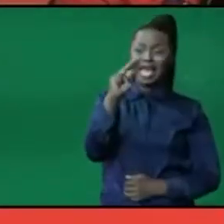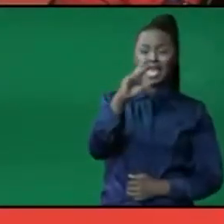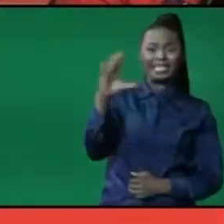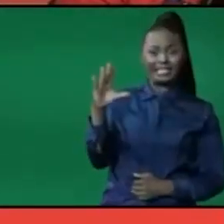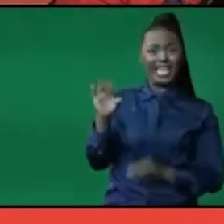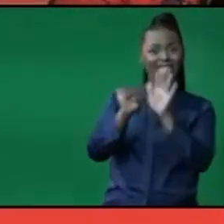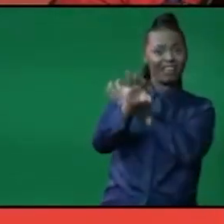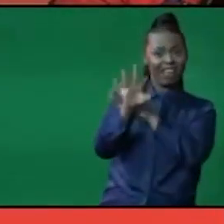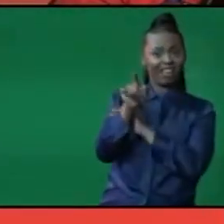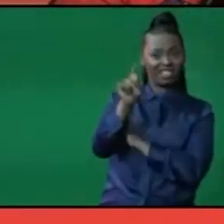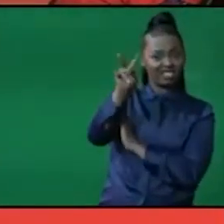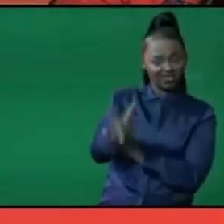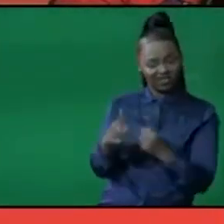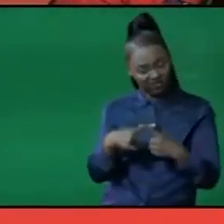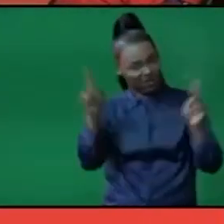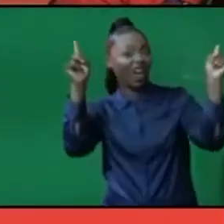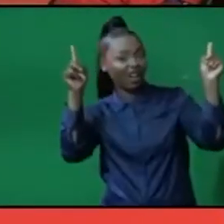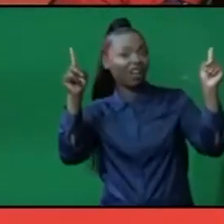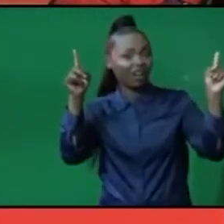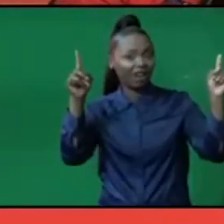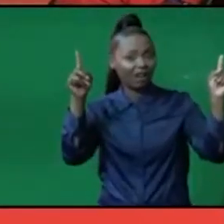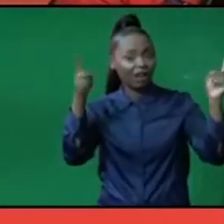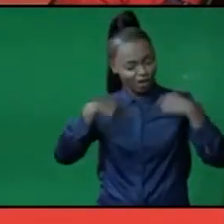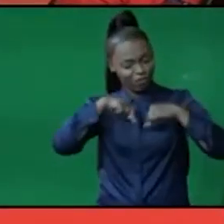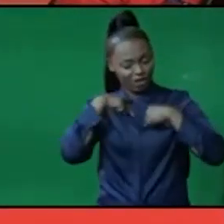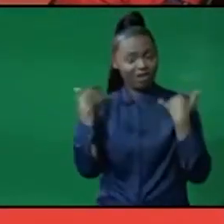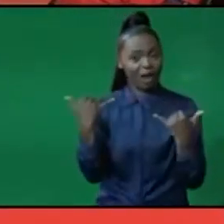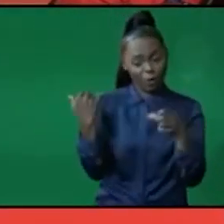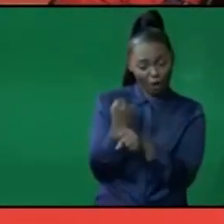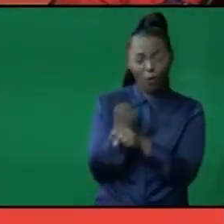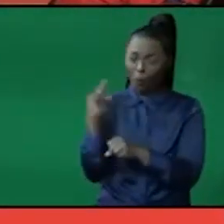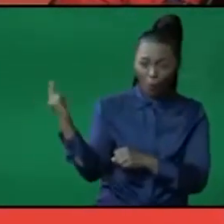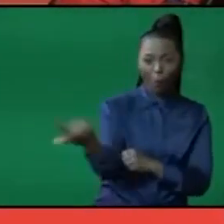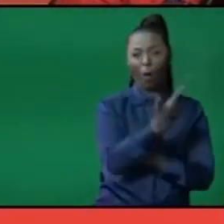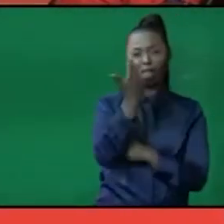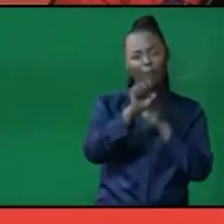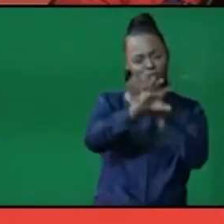an ANC channel. We're going to work with all